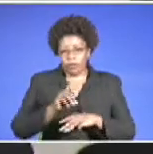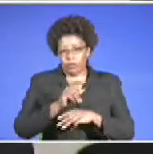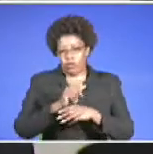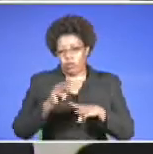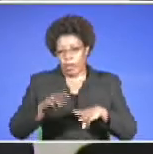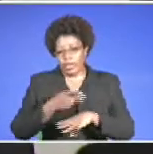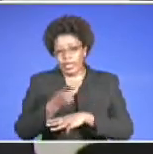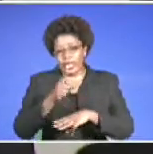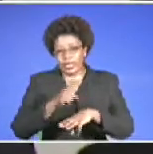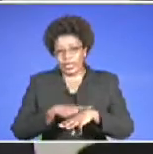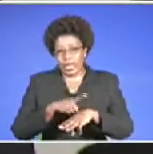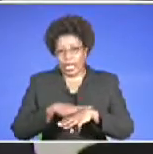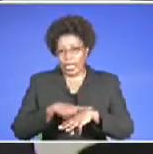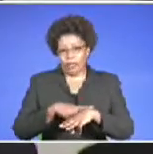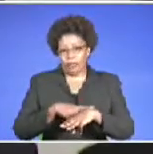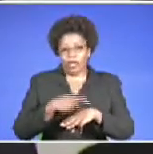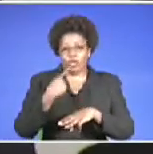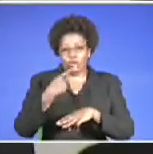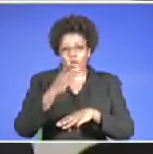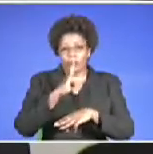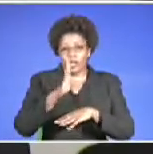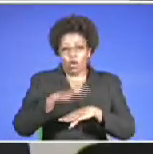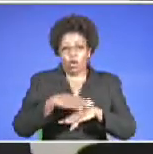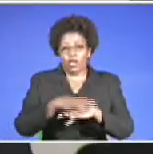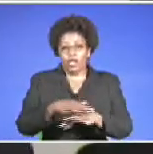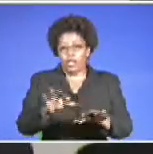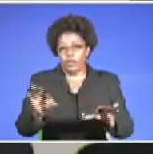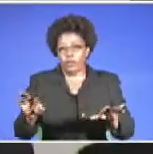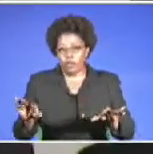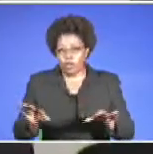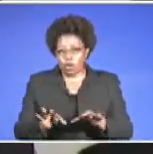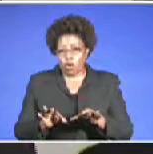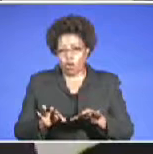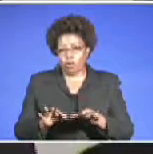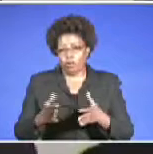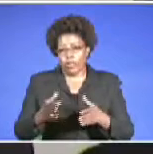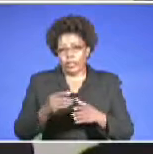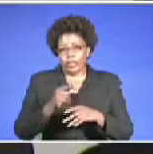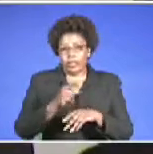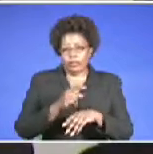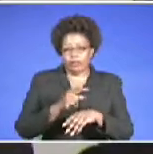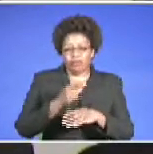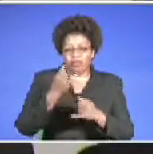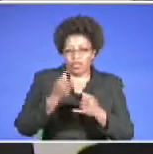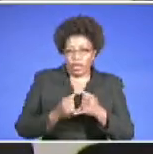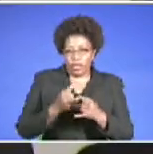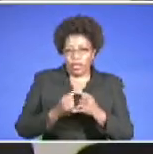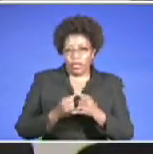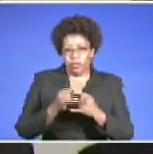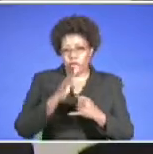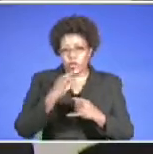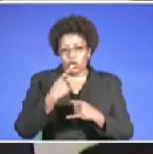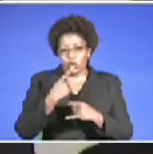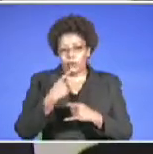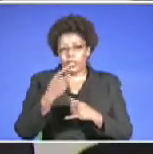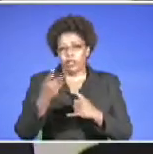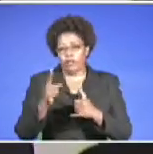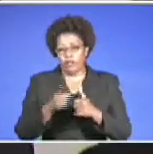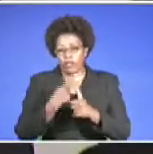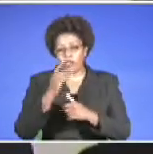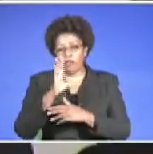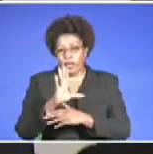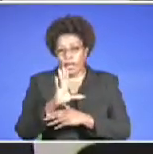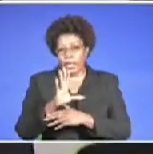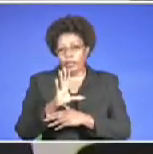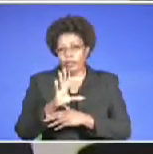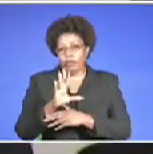time and who's going to be on the floor. Starting lineup have not yet been finalized as who will be in the first 5 because,